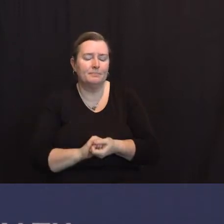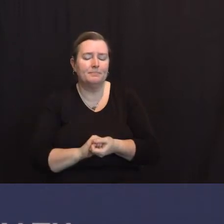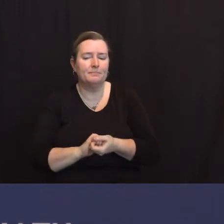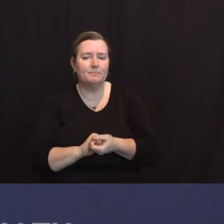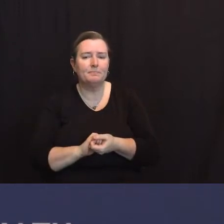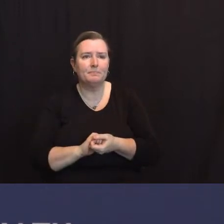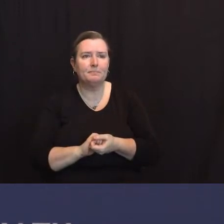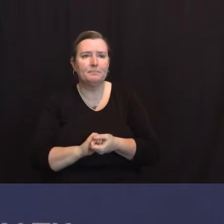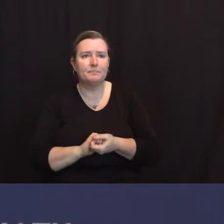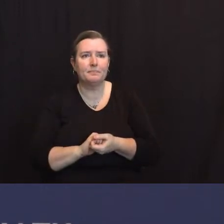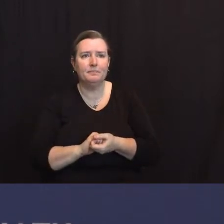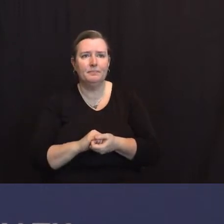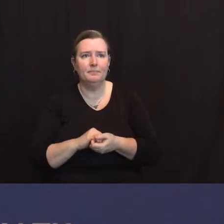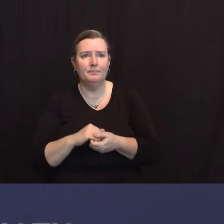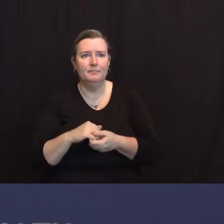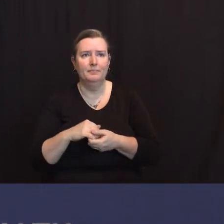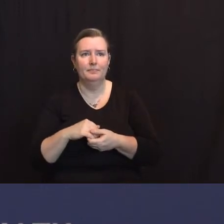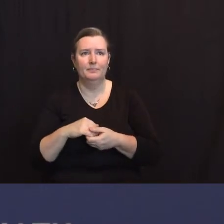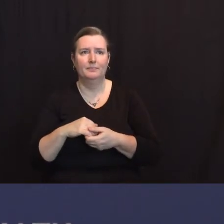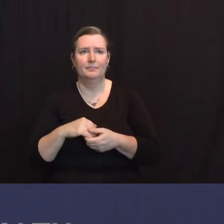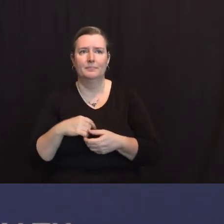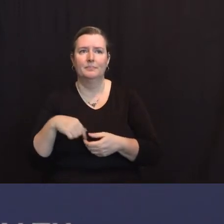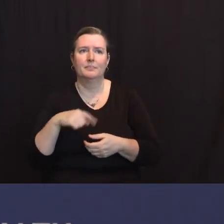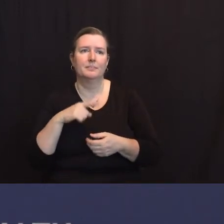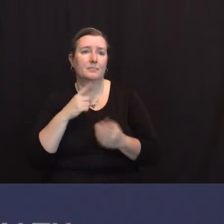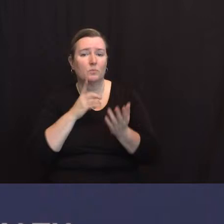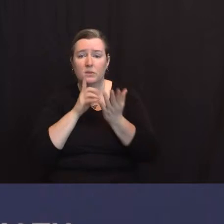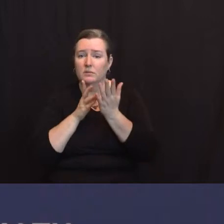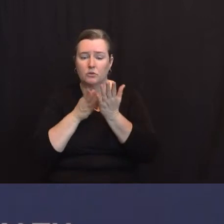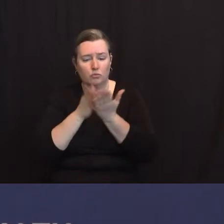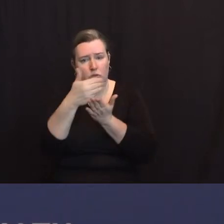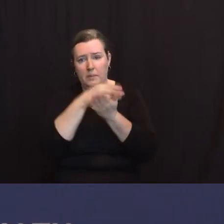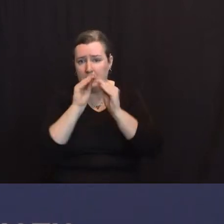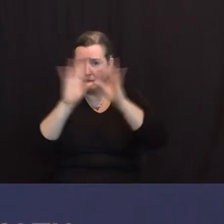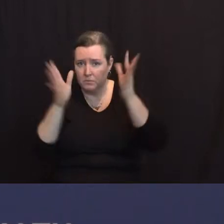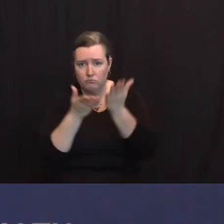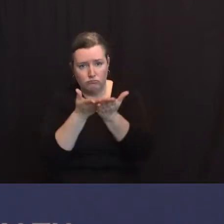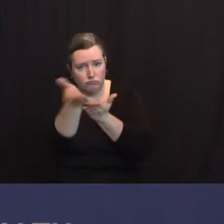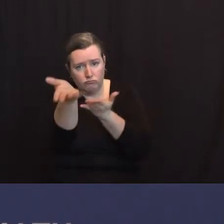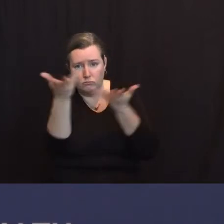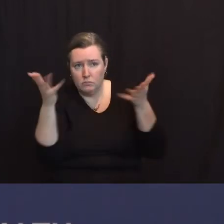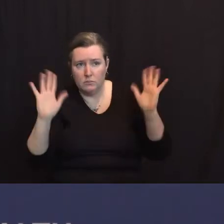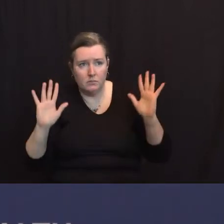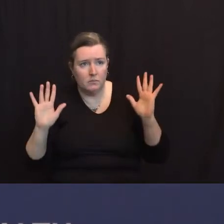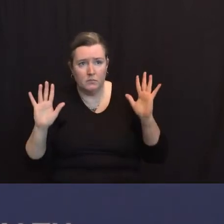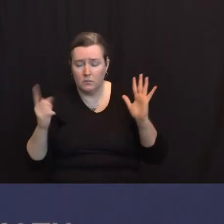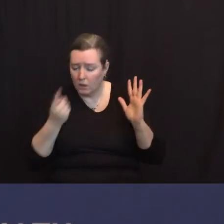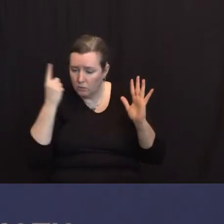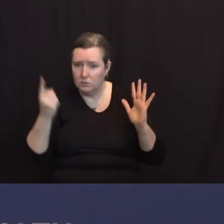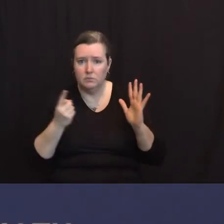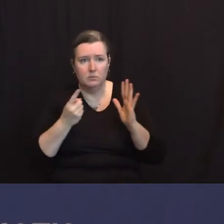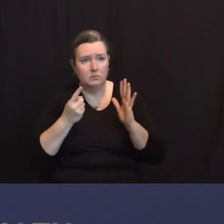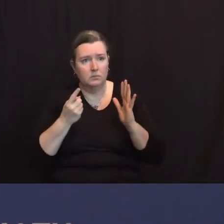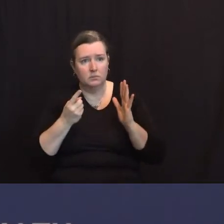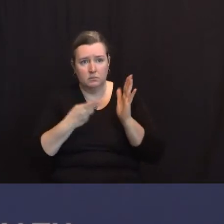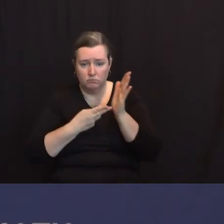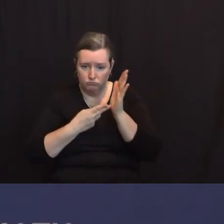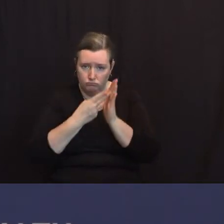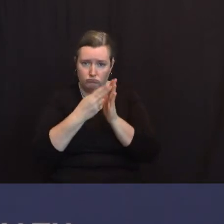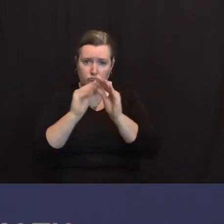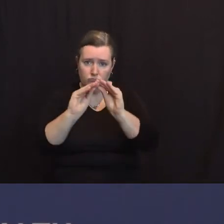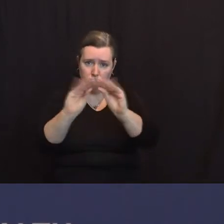completely, at every step of the way, transparent and Judy, and we have been explicit in our instructions to the long-term